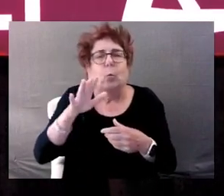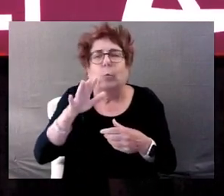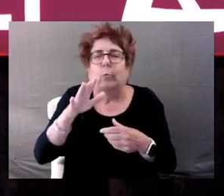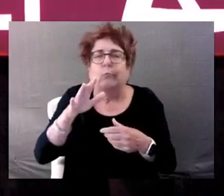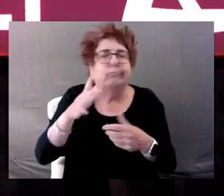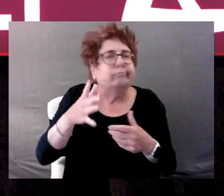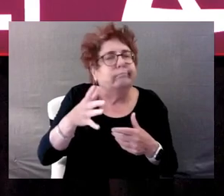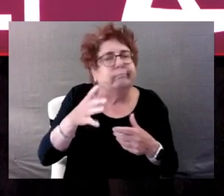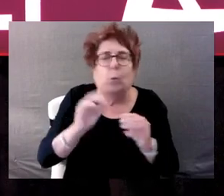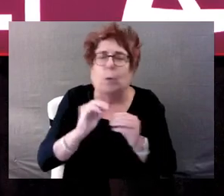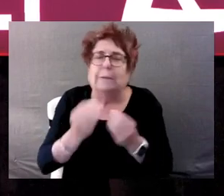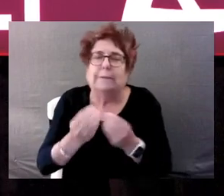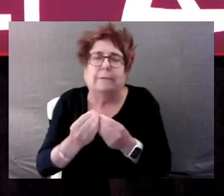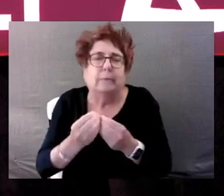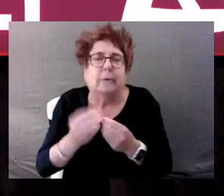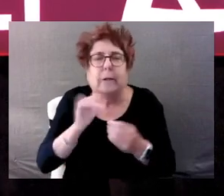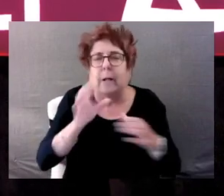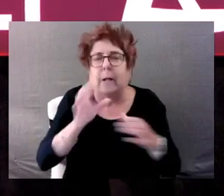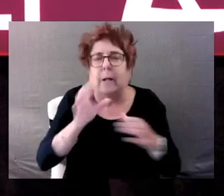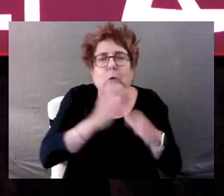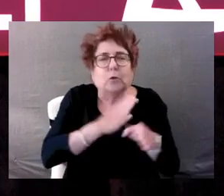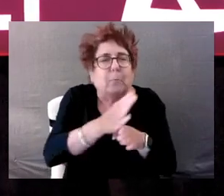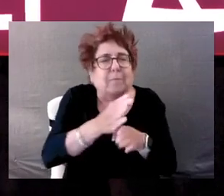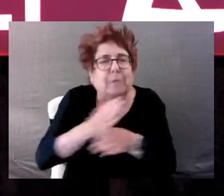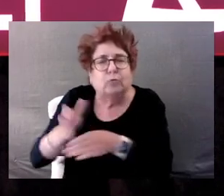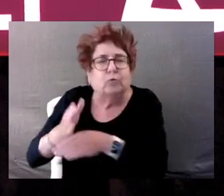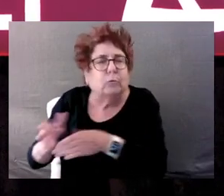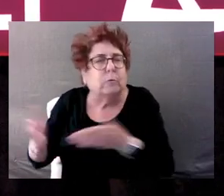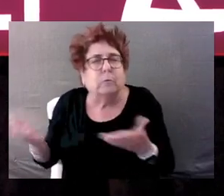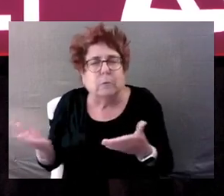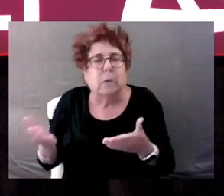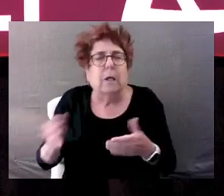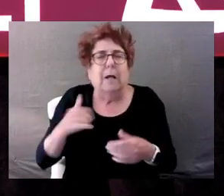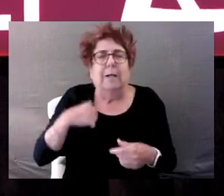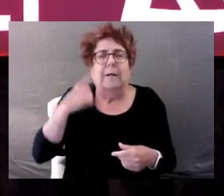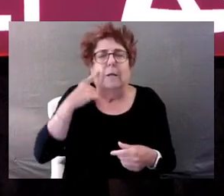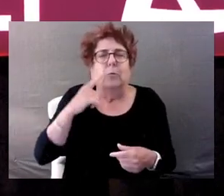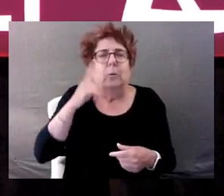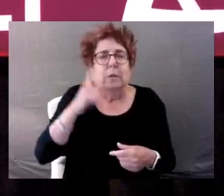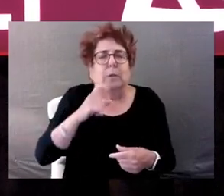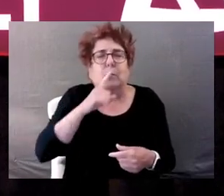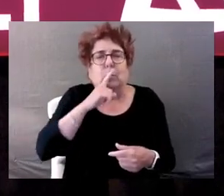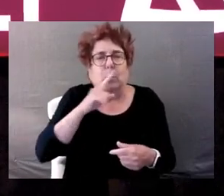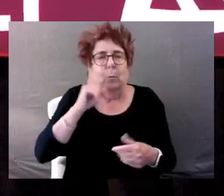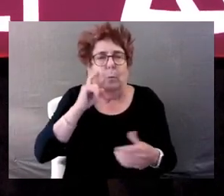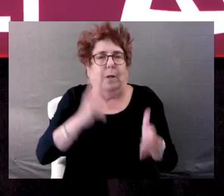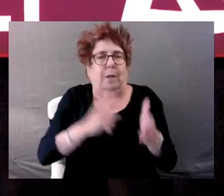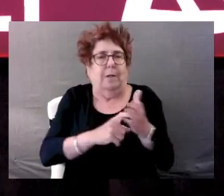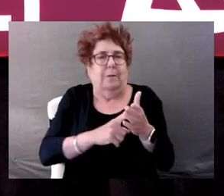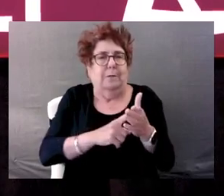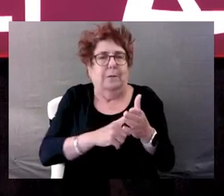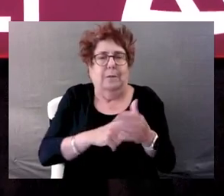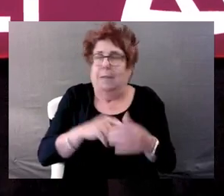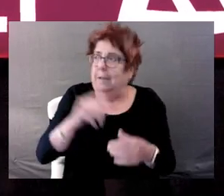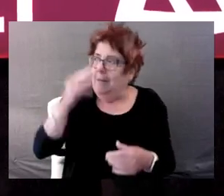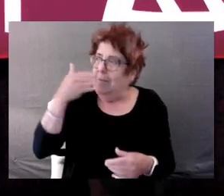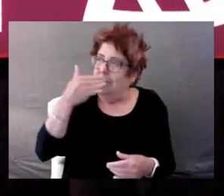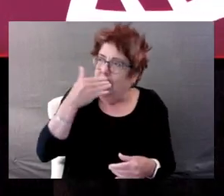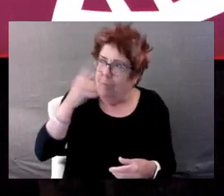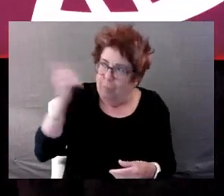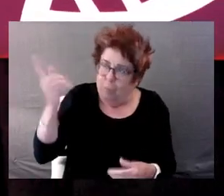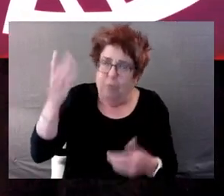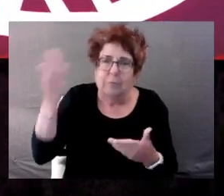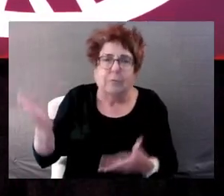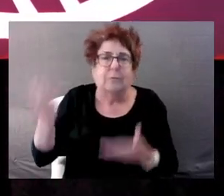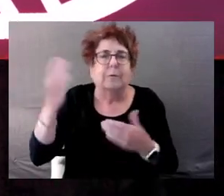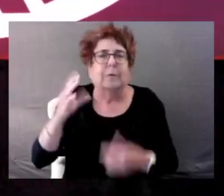are on the spectrum in terms of communications, I think we have to really recognize, to Sean's point, thank you, Sean. Thank you for ComNet and all of you